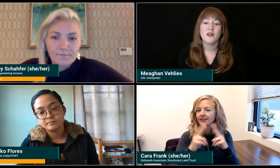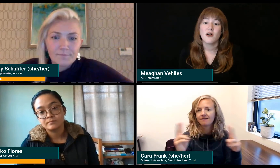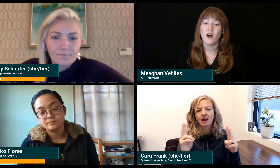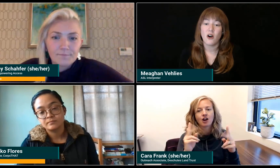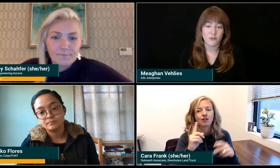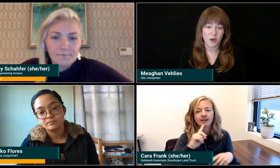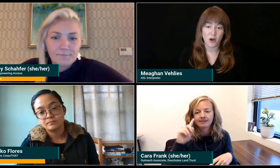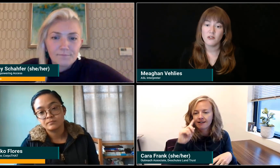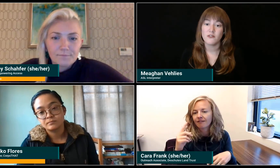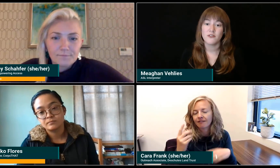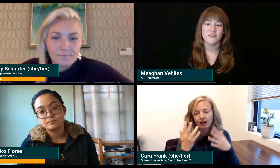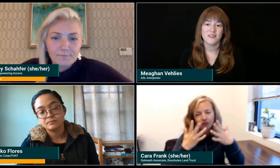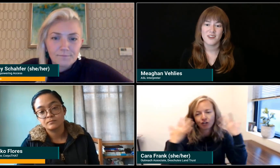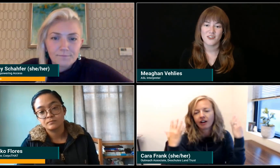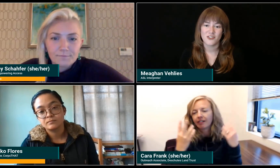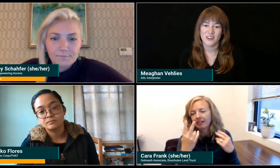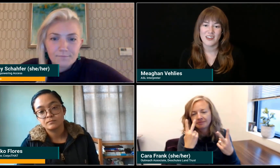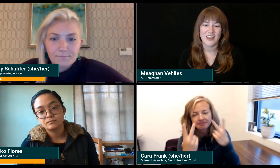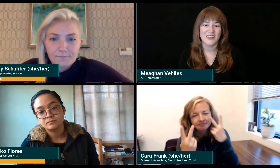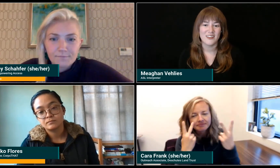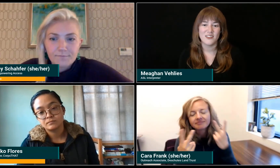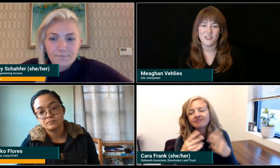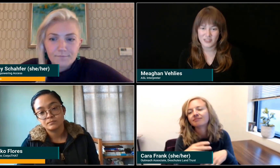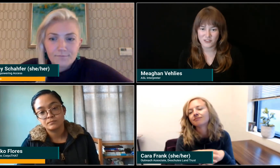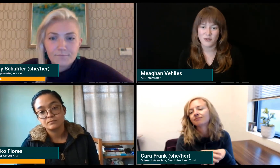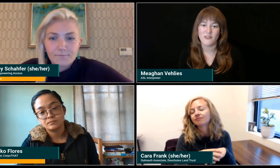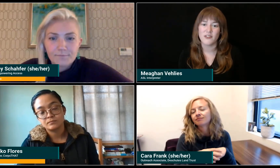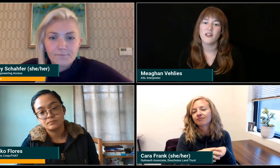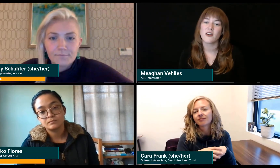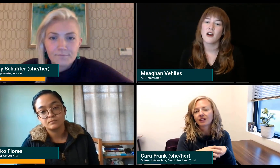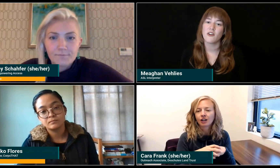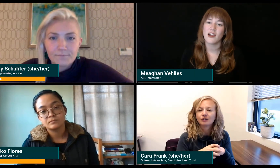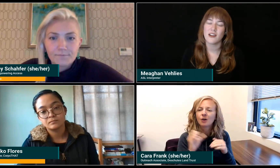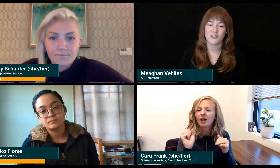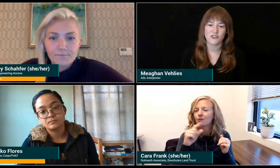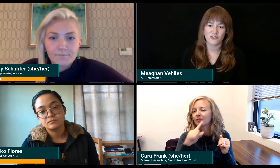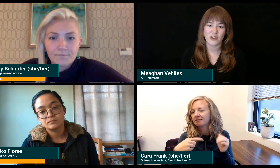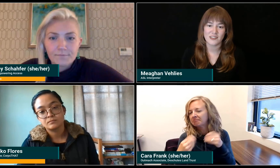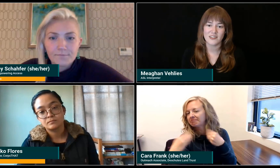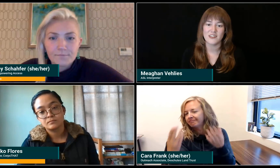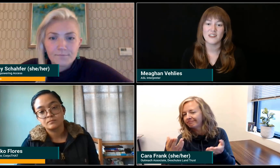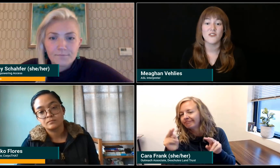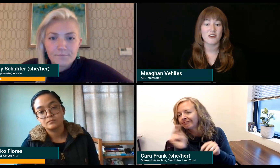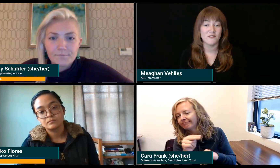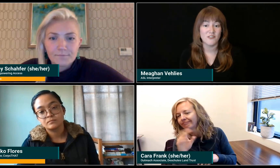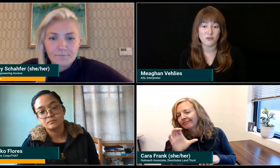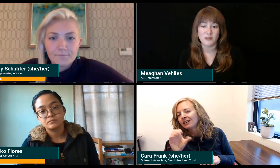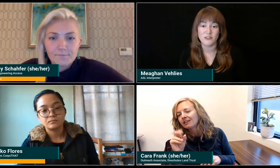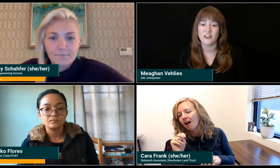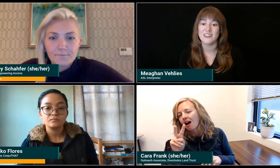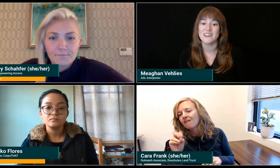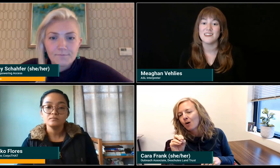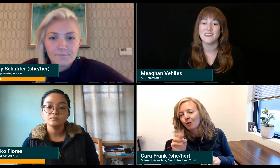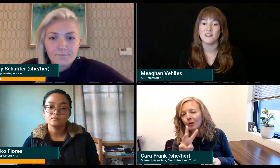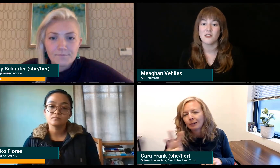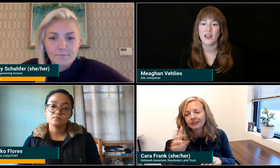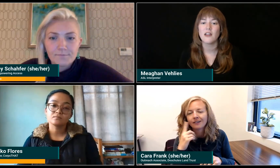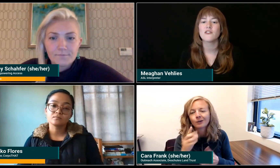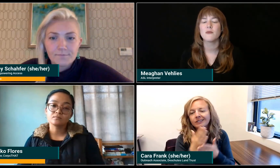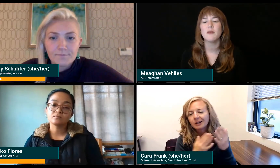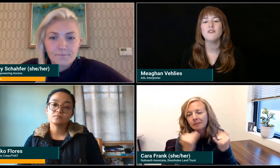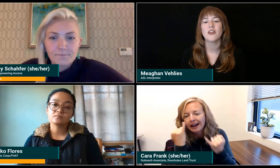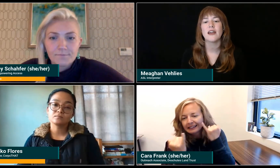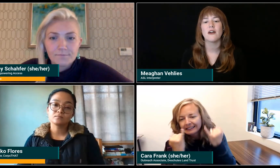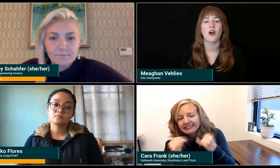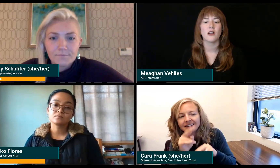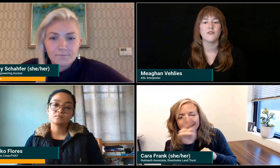people from all over the country. And they do have the color contrasting. It's very visually friendly and easy to look at.